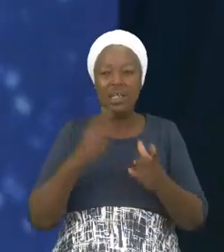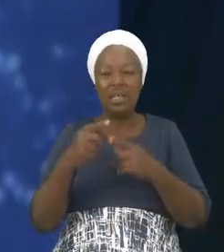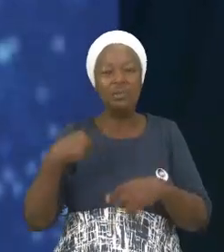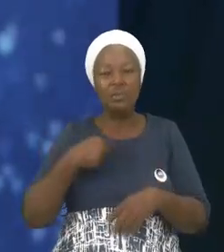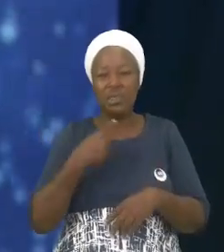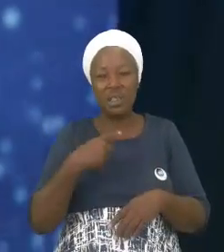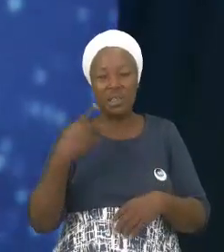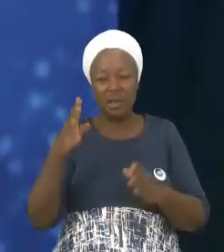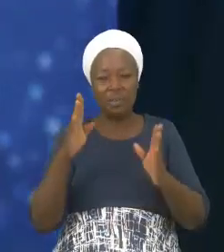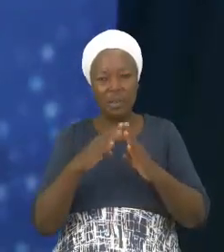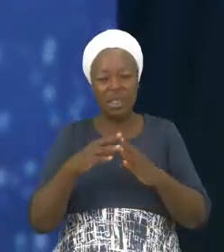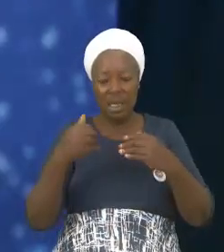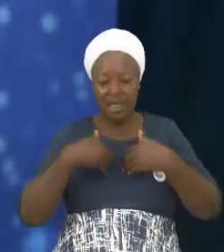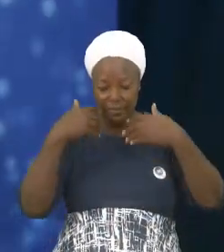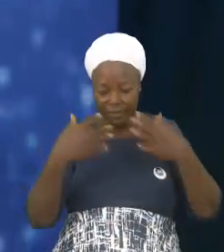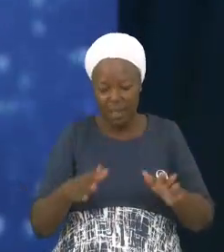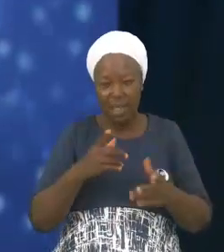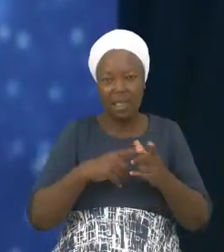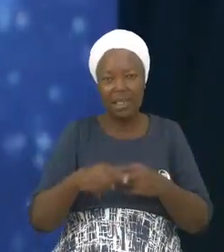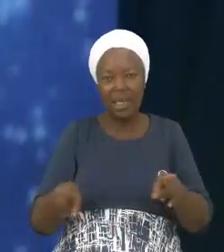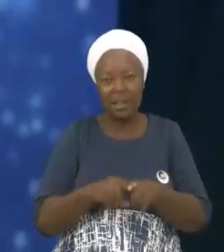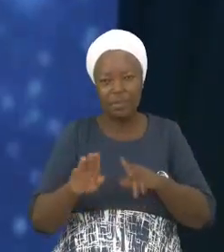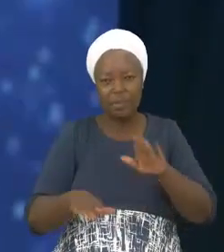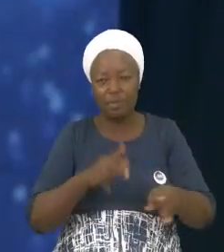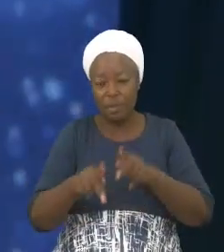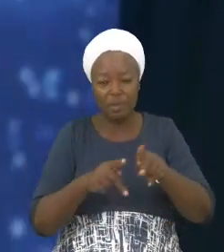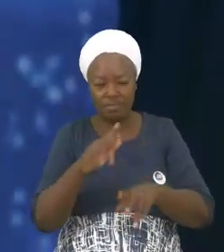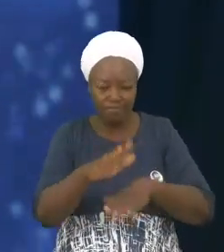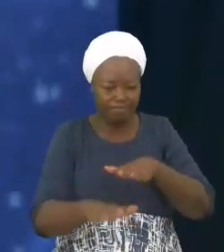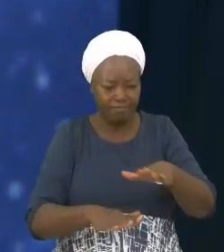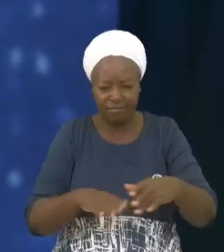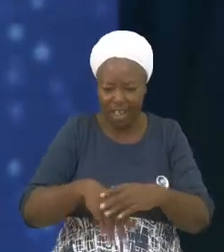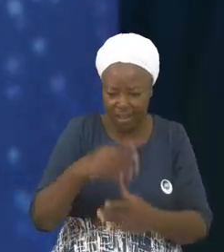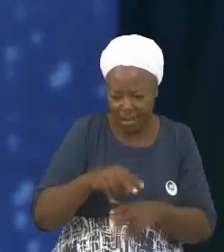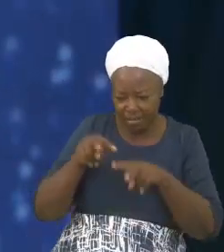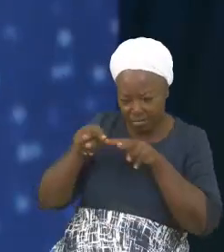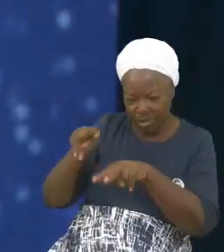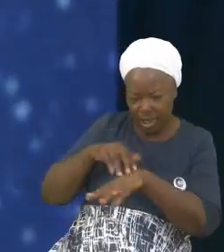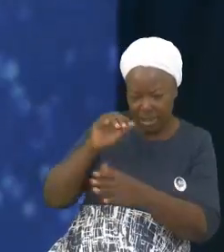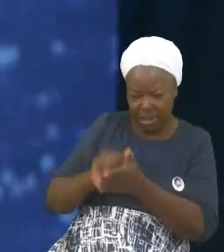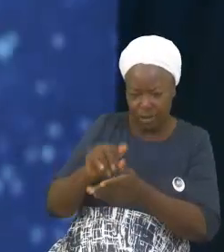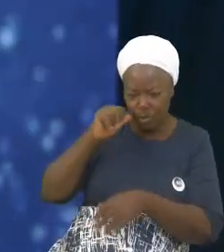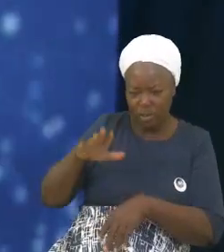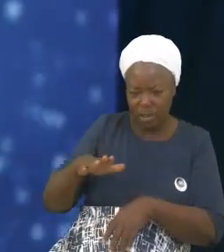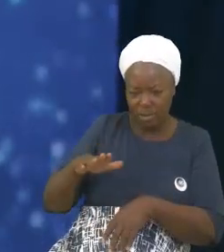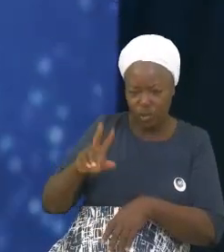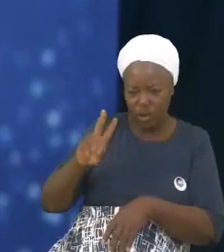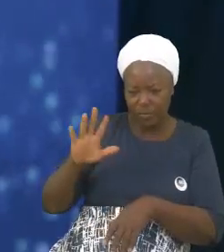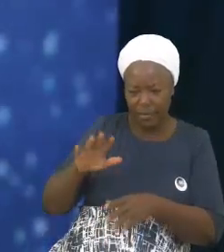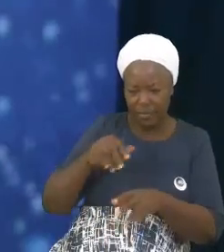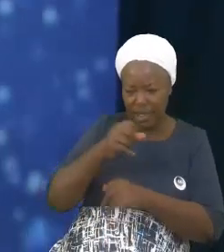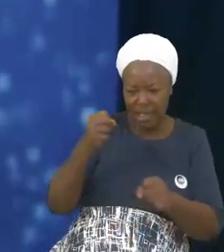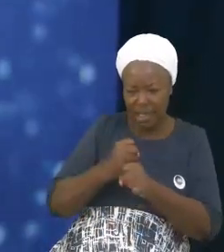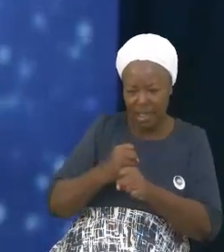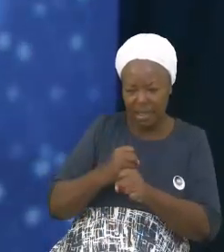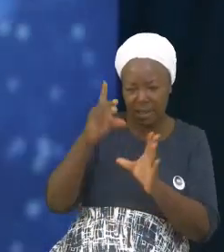over, and as the people were walking out, and they looked at that woman, 25 years paralyzed, and